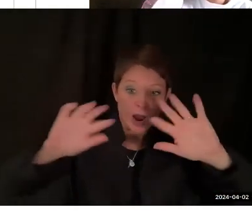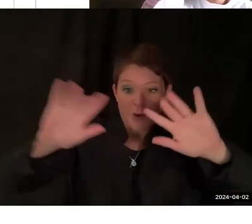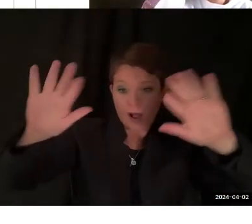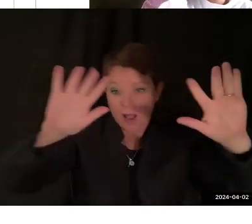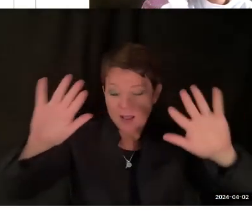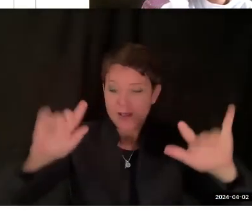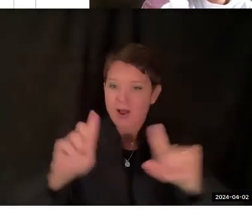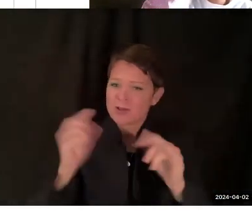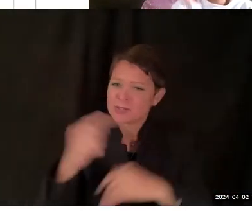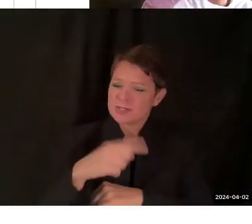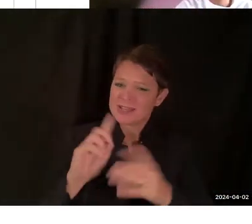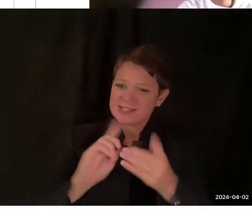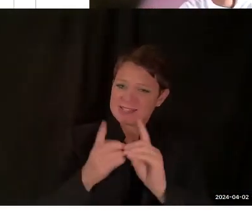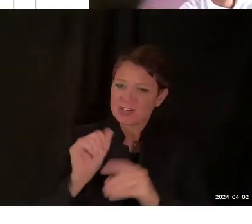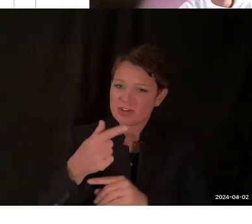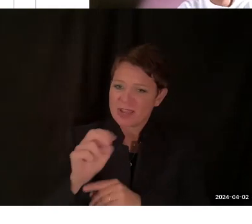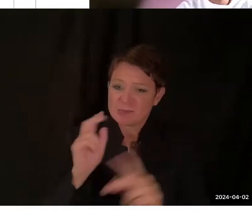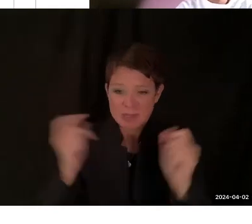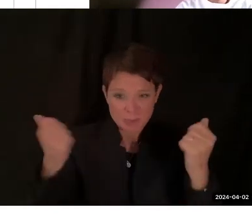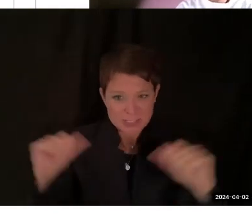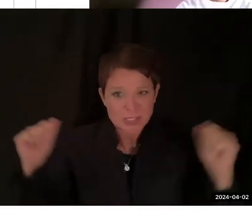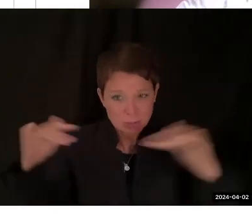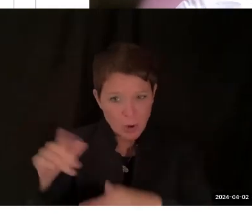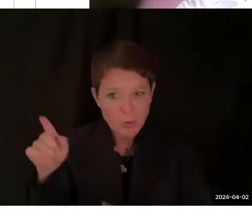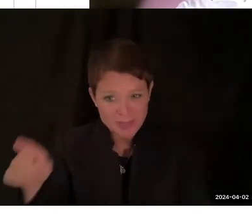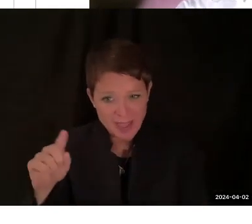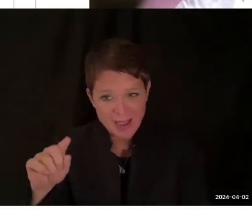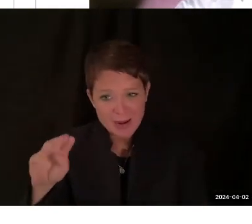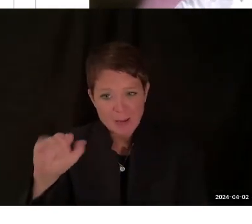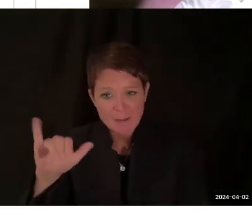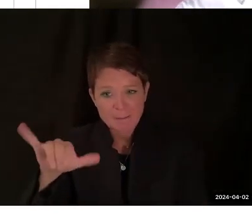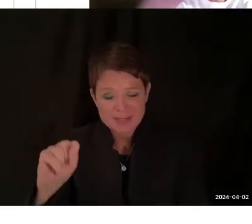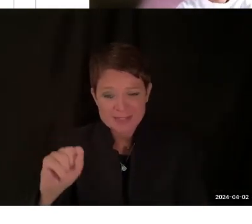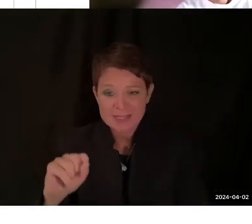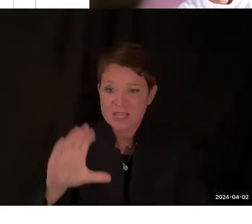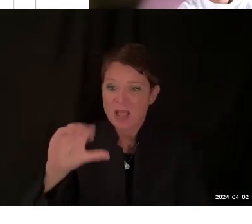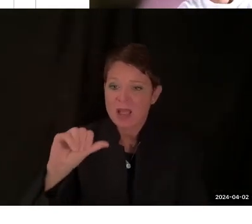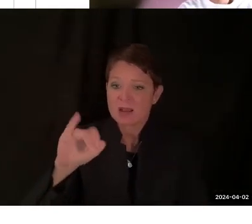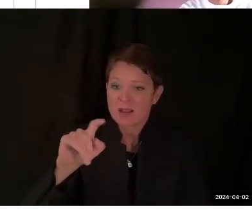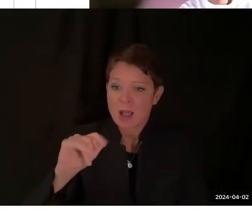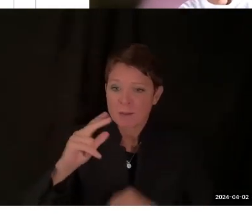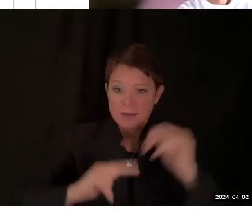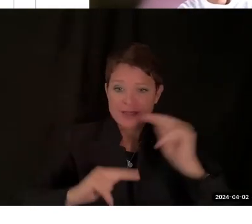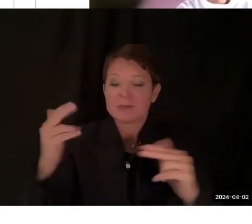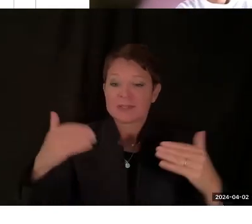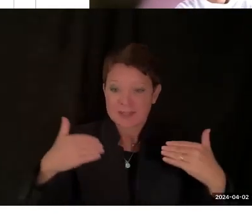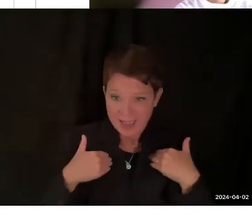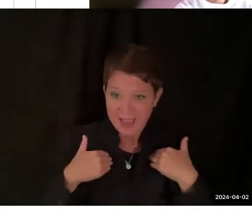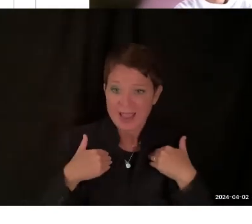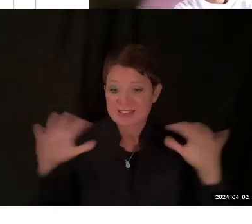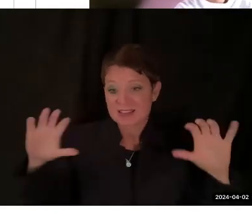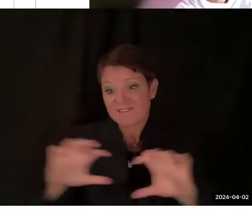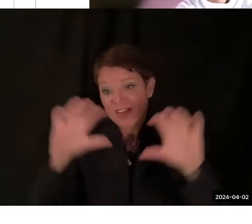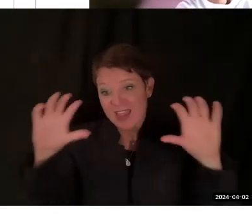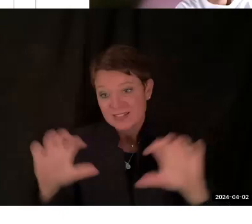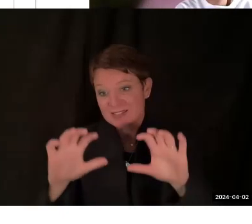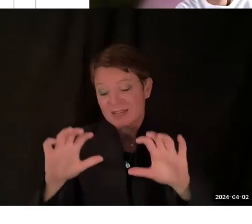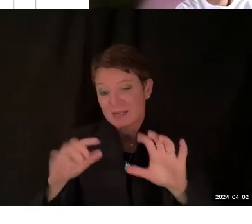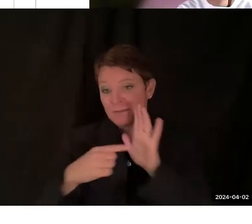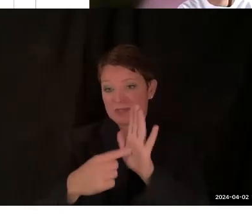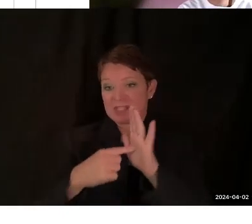today's digital age, people still go to that, right? So, you know, the Comcast building has a fancy display